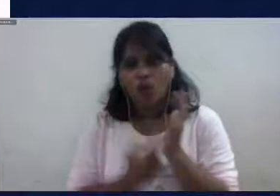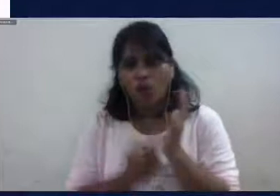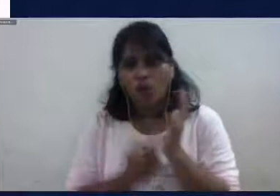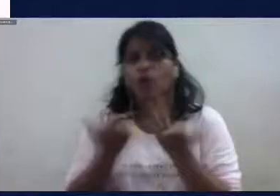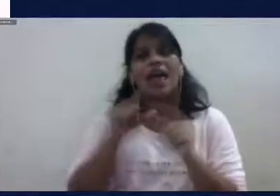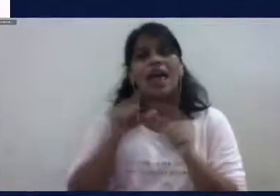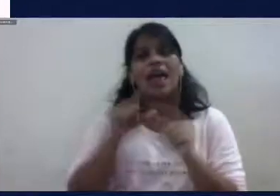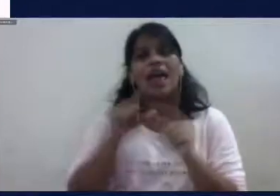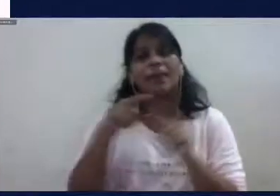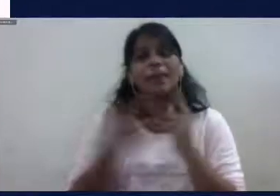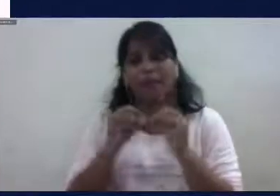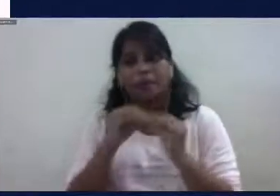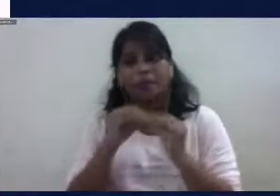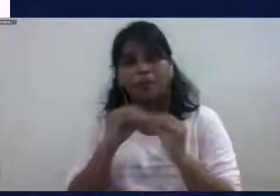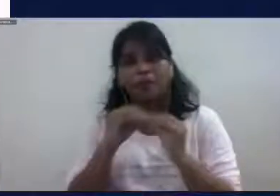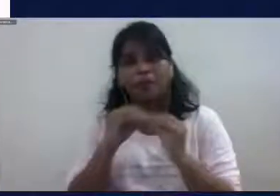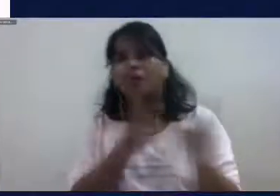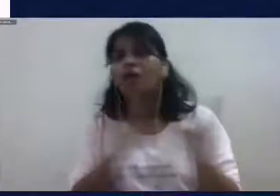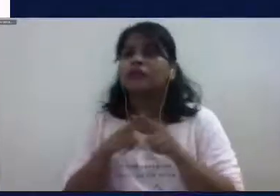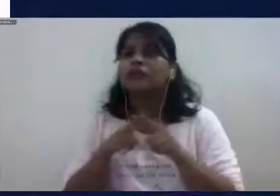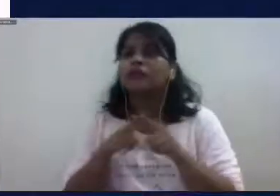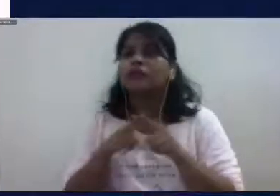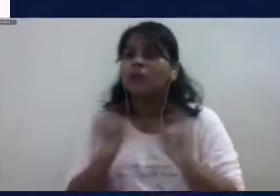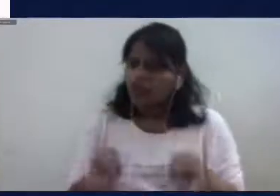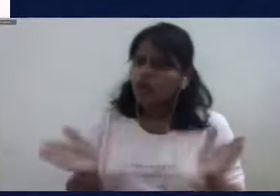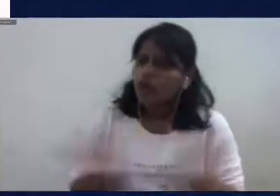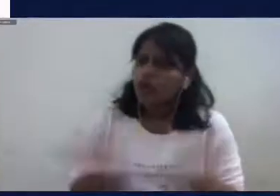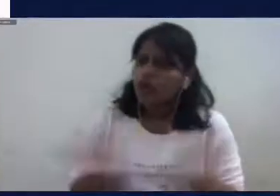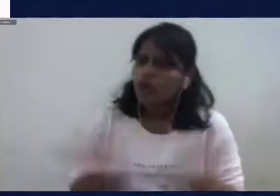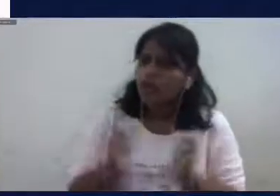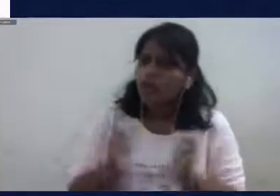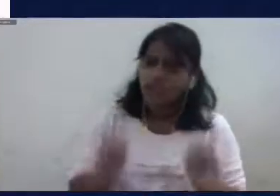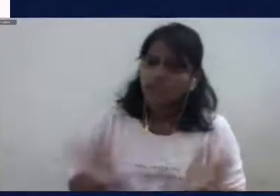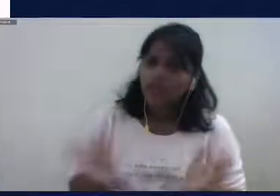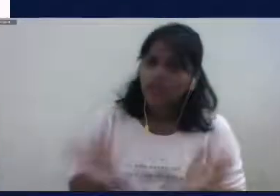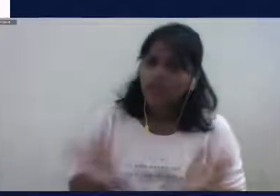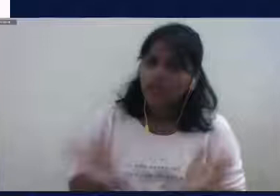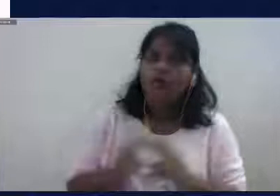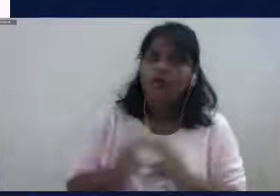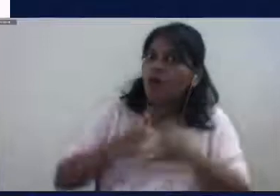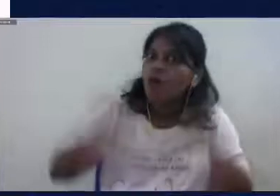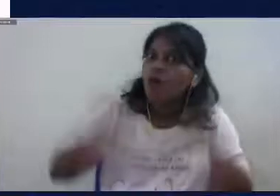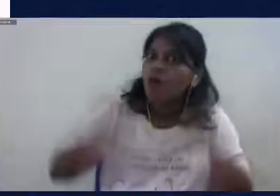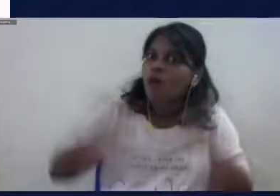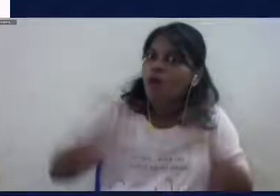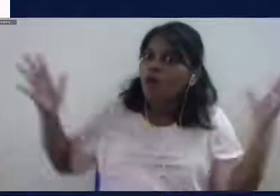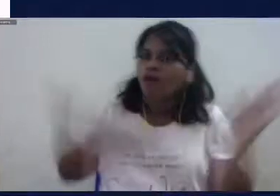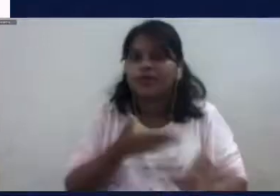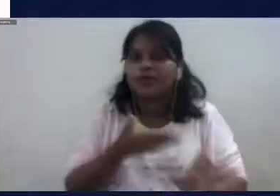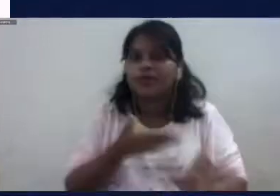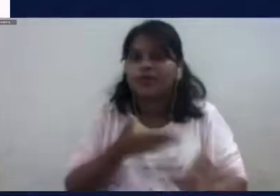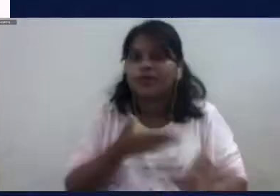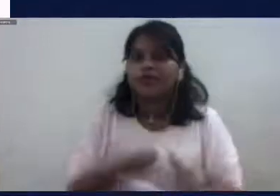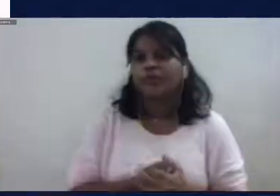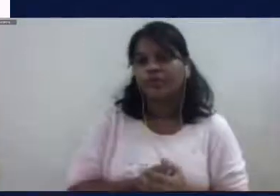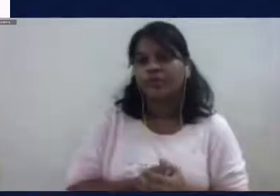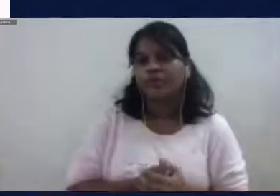Airbnb, these are examples of startups that were startups not very long ago.